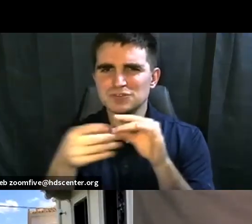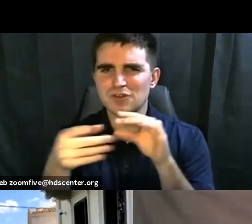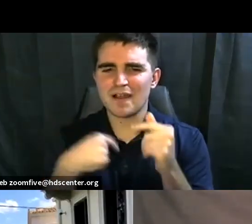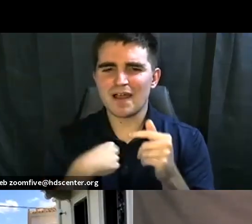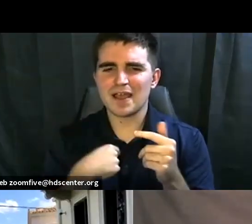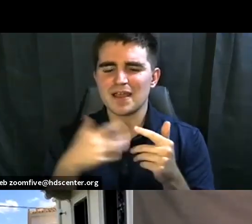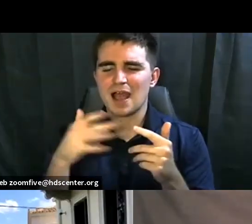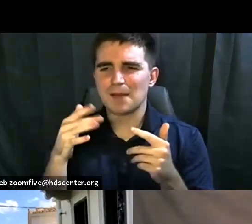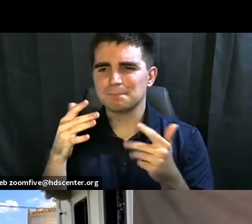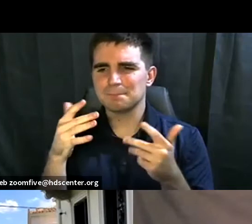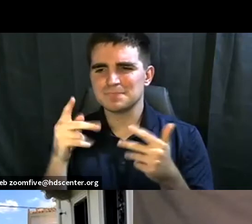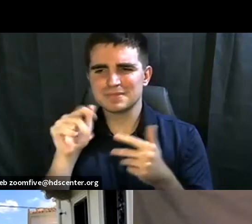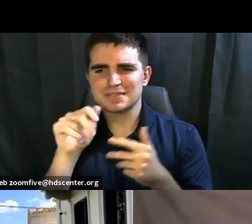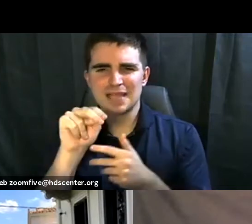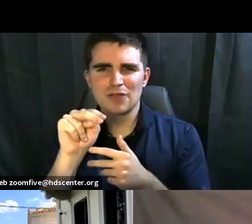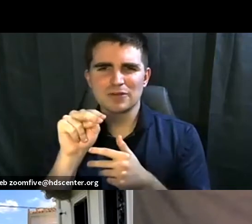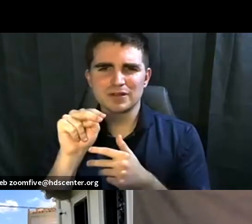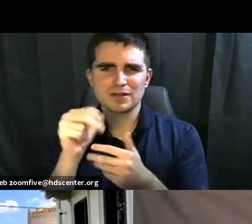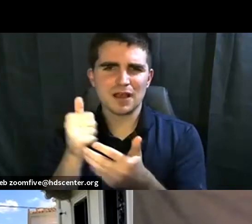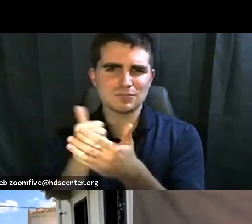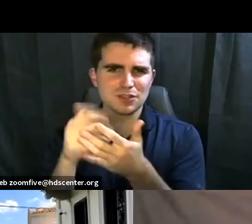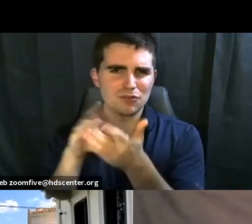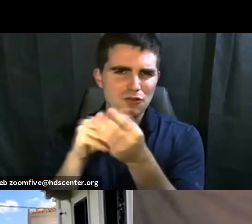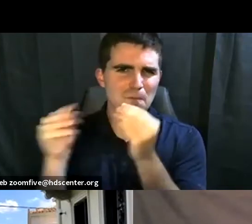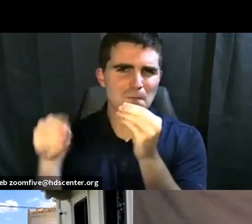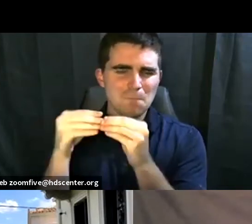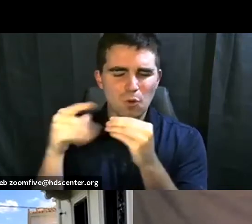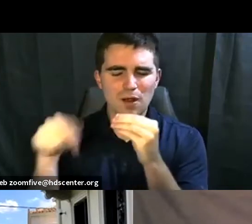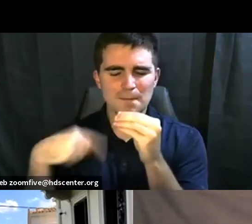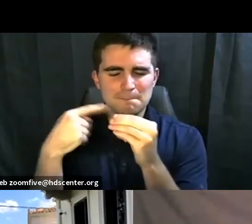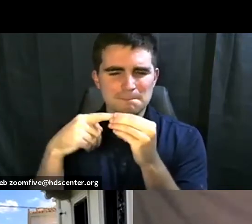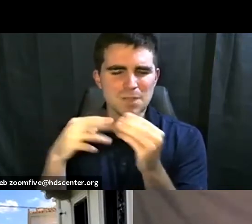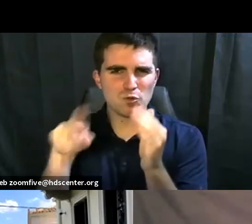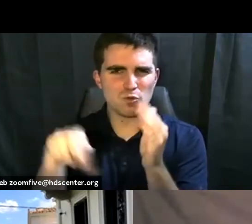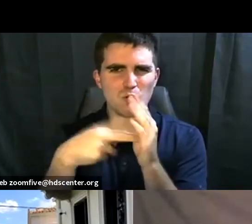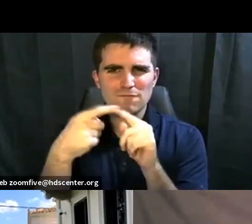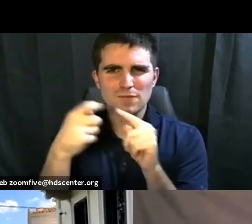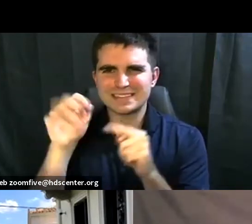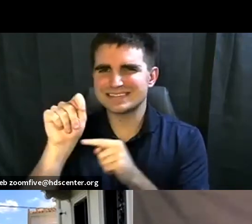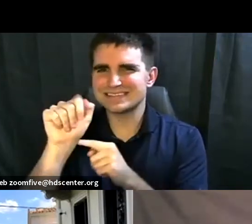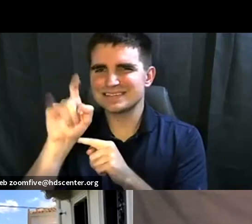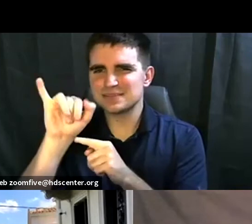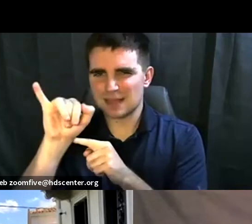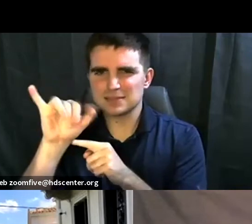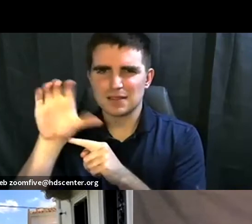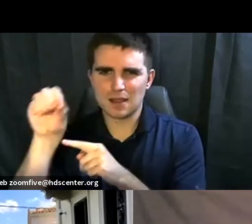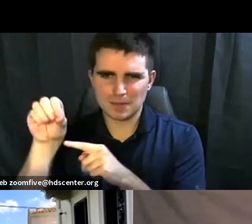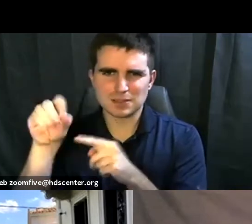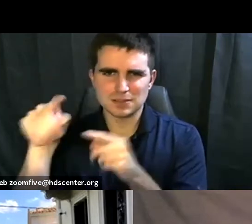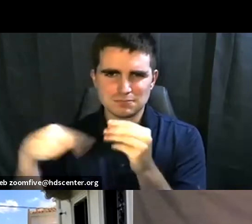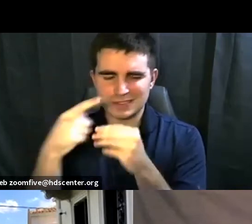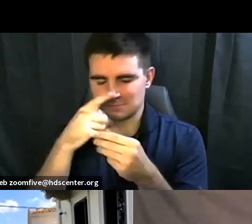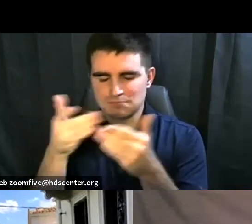Karen helped kind of learn more about the role of the taxi companies as a part of this bigger narrative. She helped